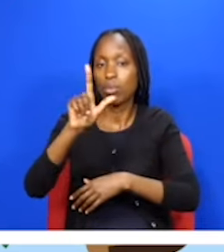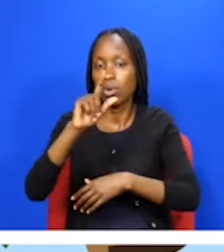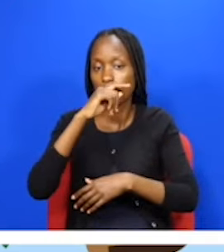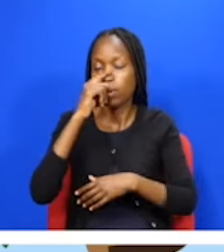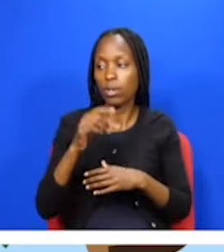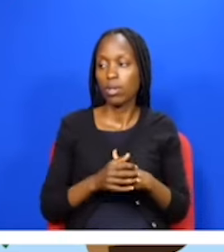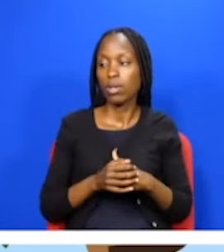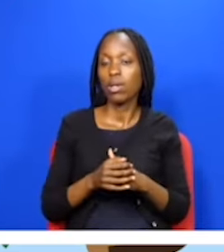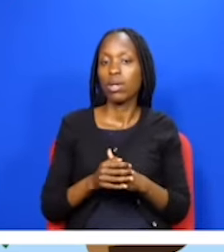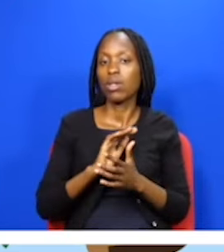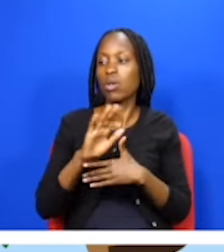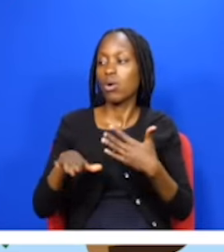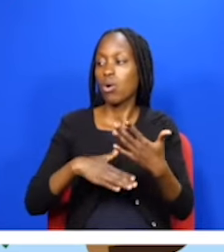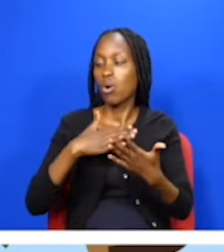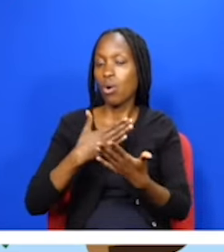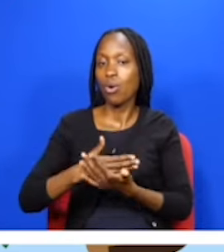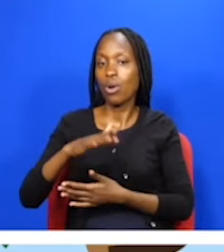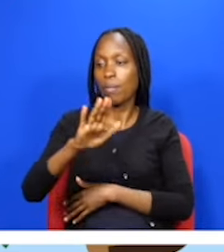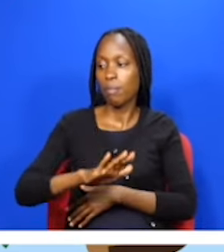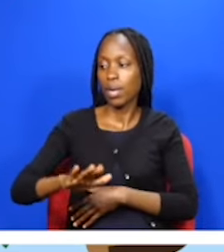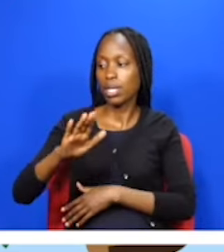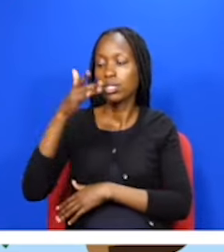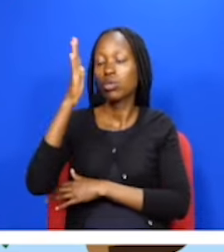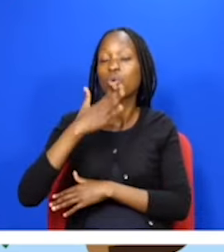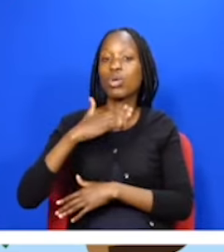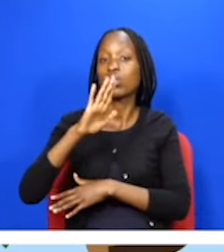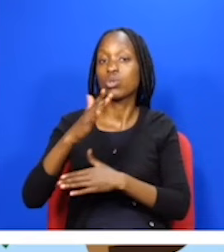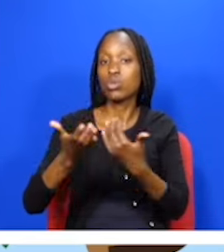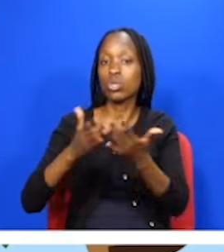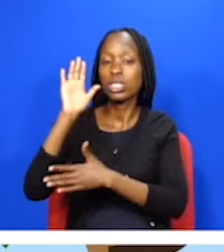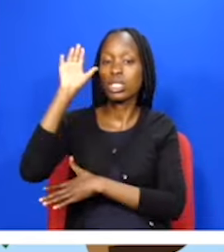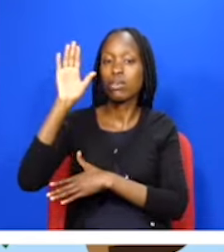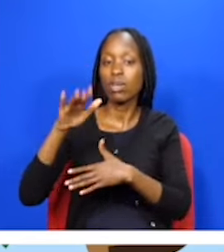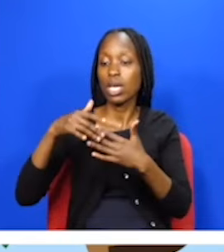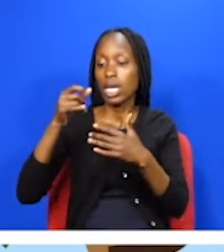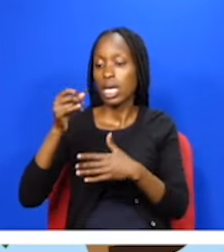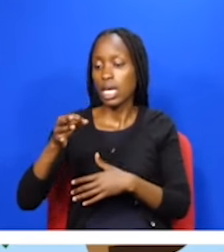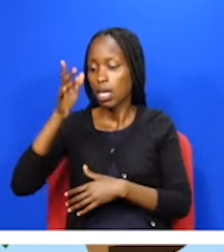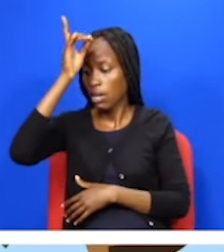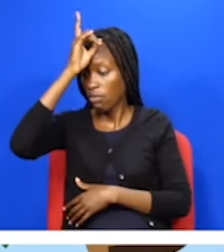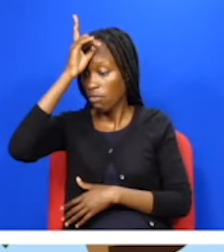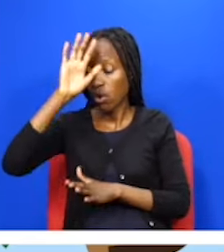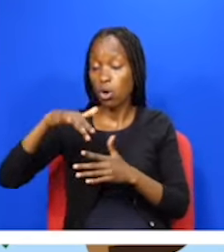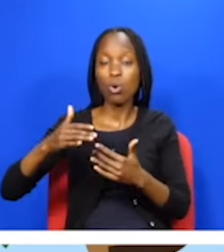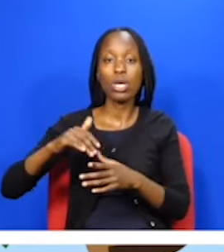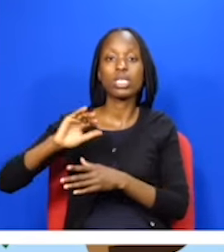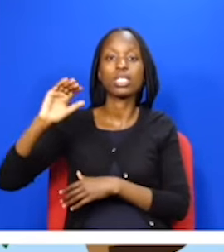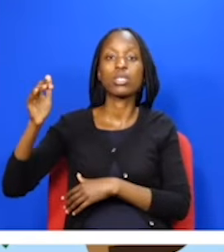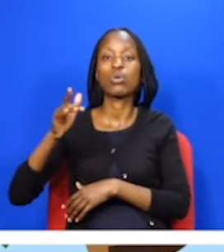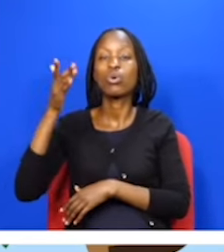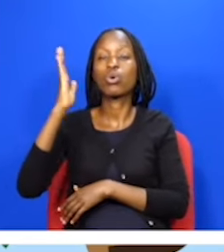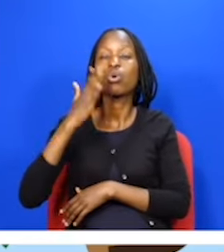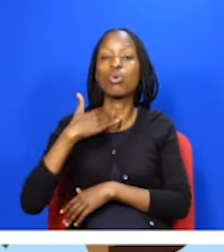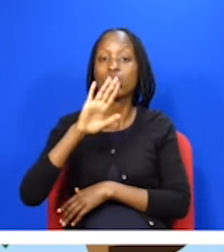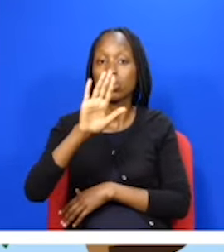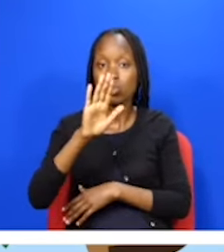to every good new place that you can go. Maybe even up country, to a new country, whatever it is.